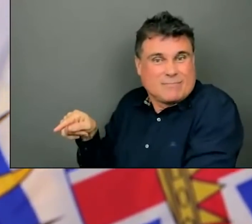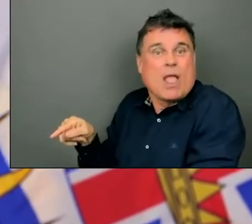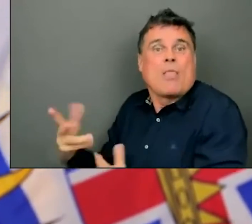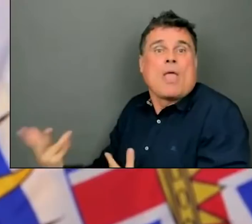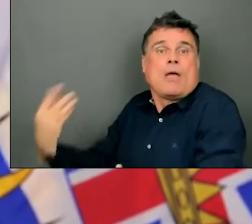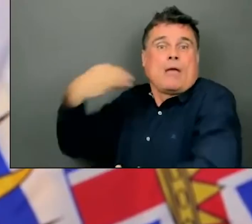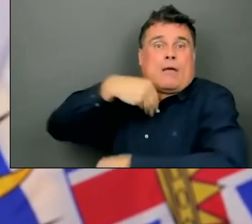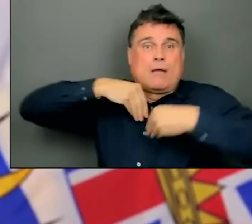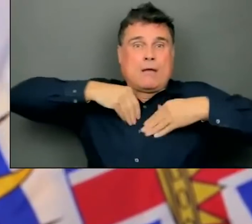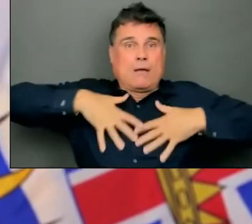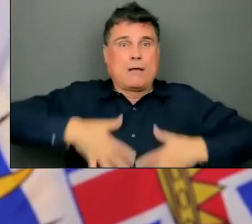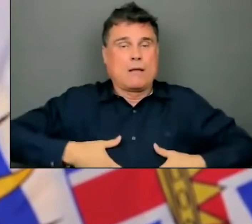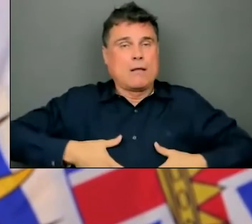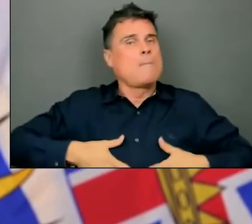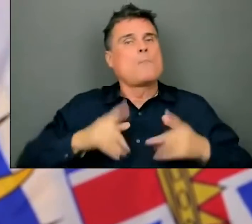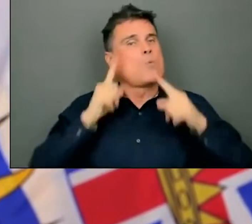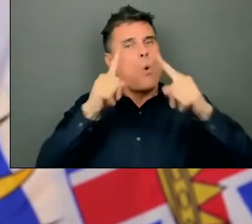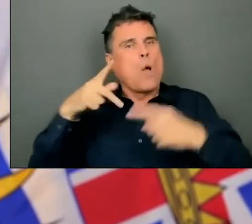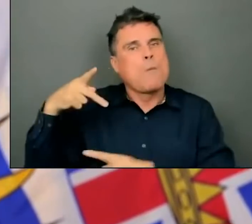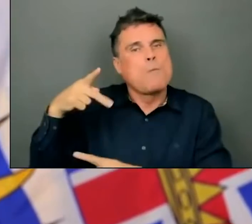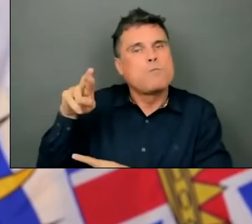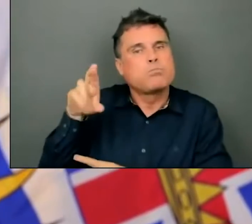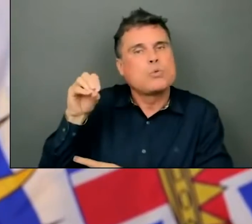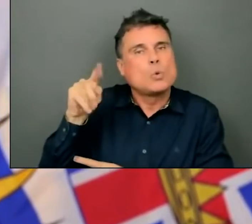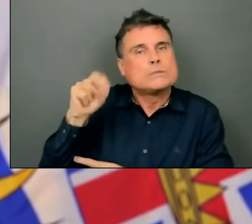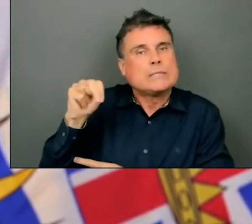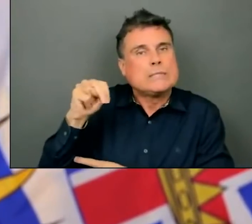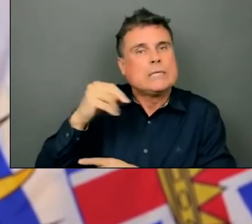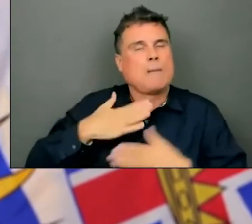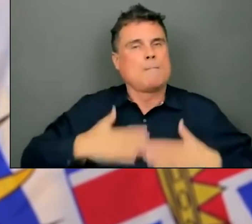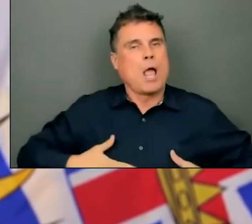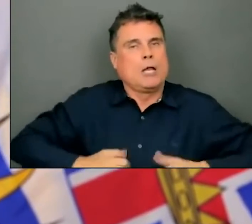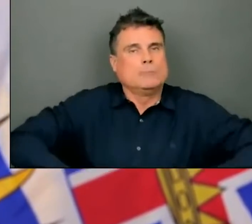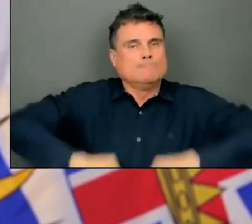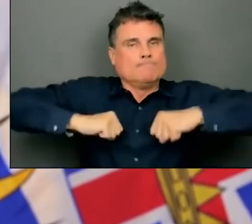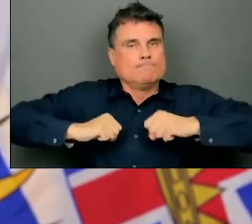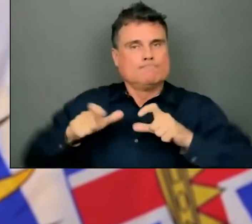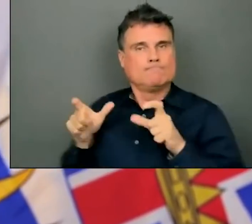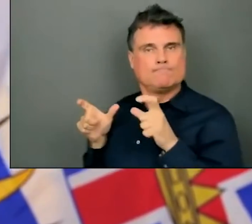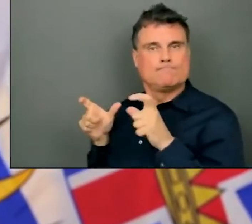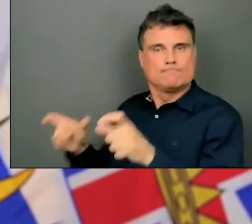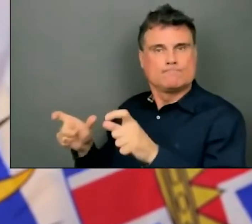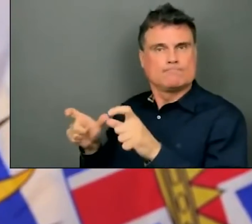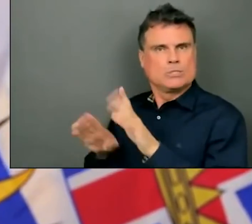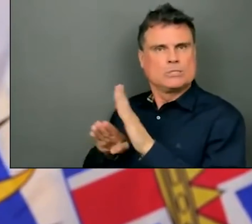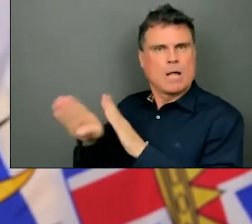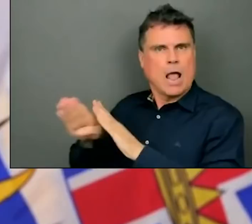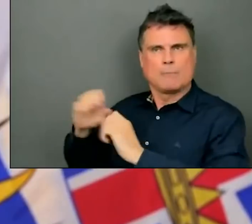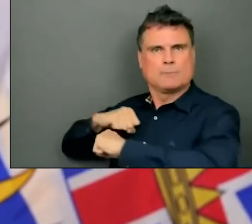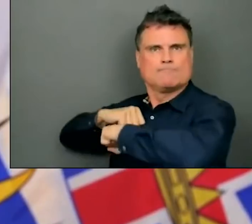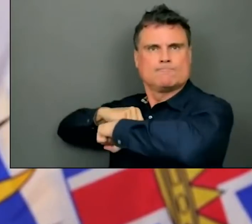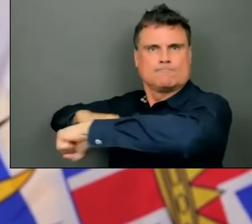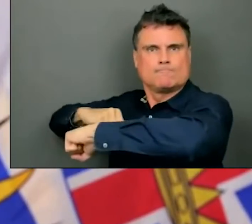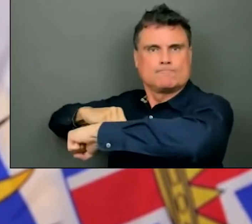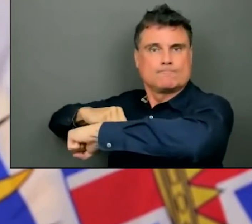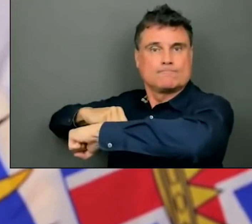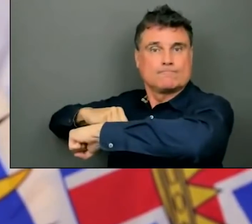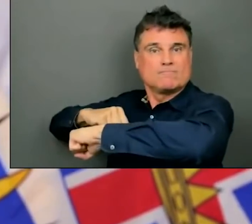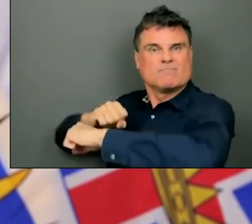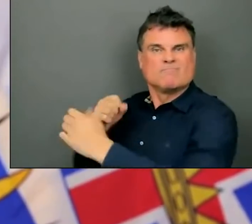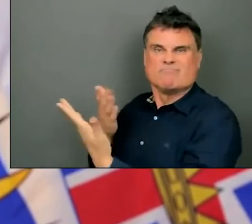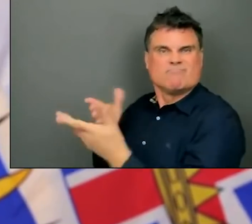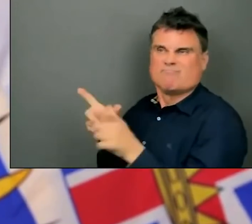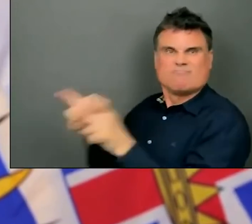system to develop antibodies, both antibodies and cell-mediated immunity against those proteins. So this is a